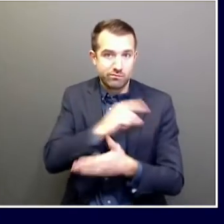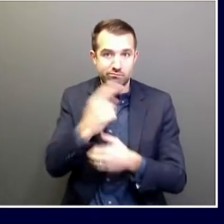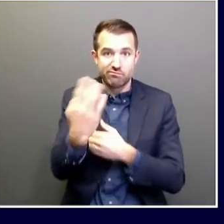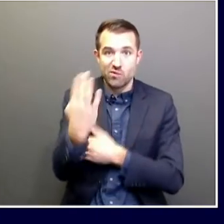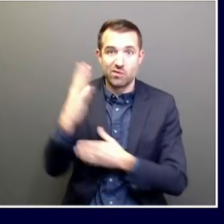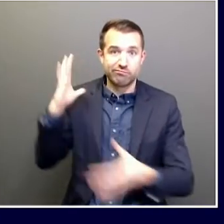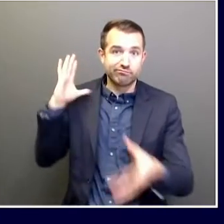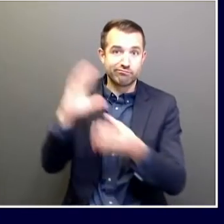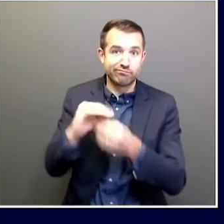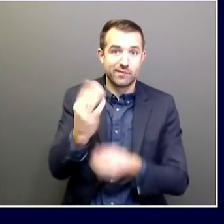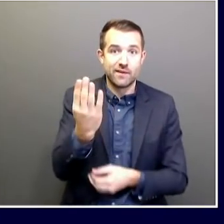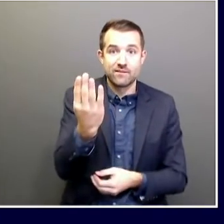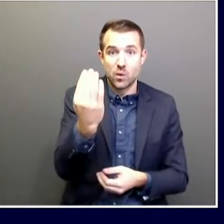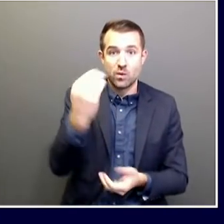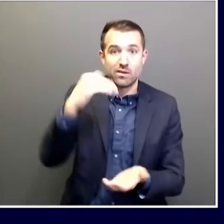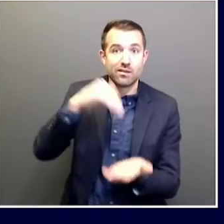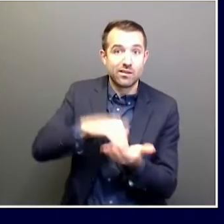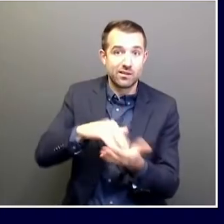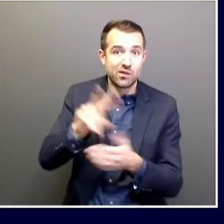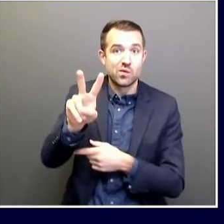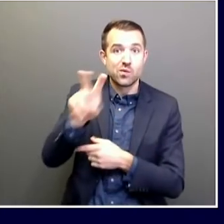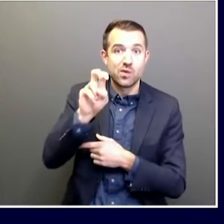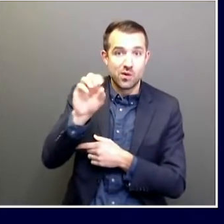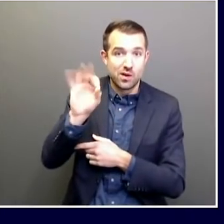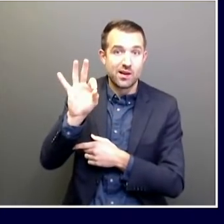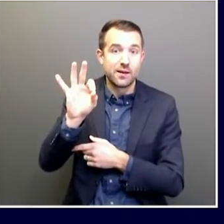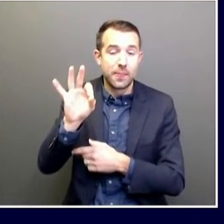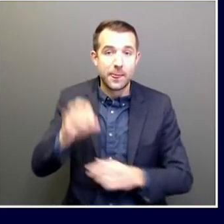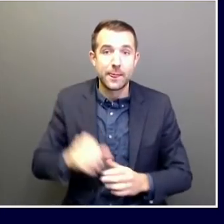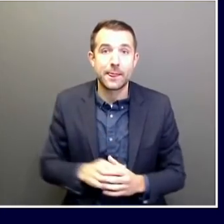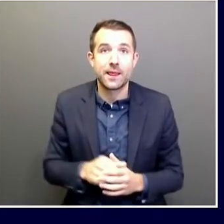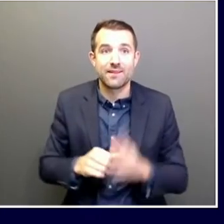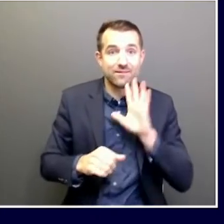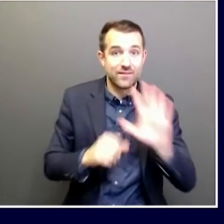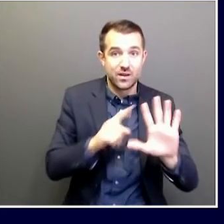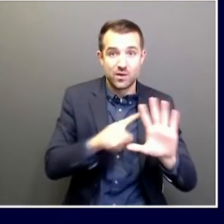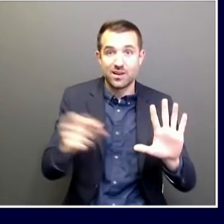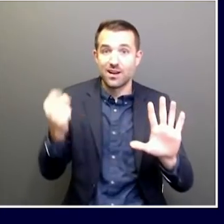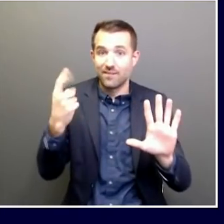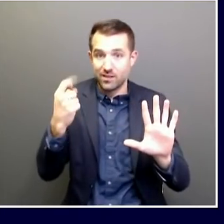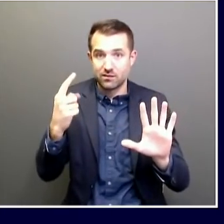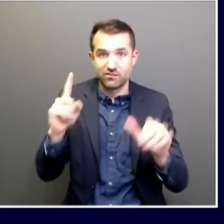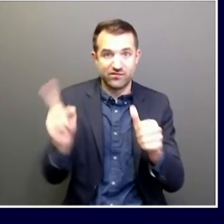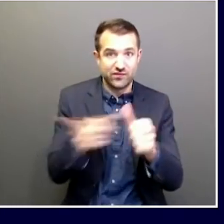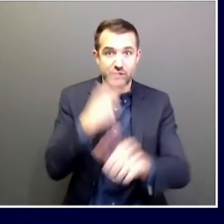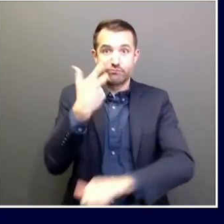14,209 kids in Maine between that age group have received their first shot. That's about